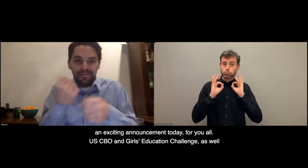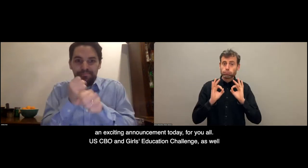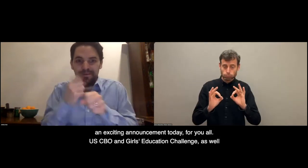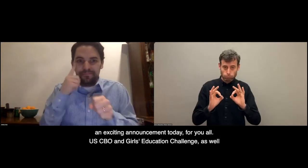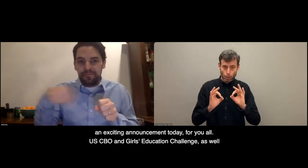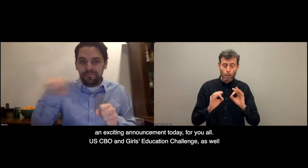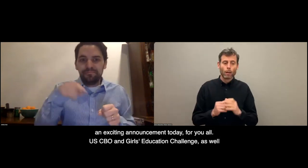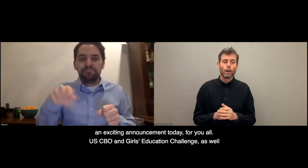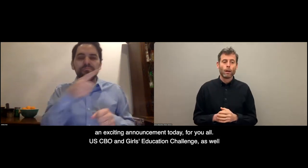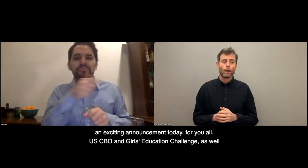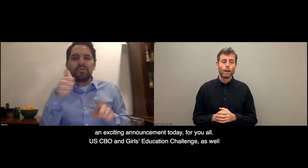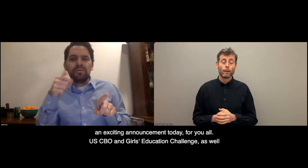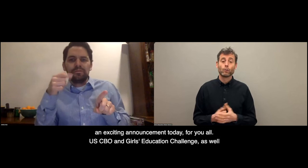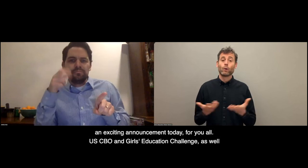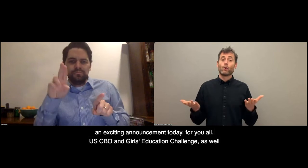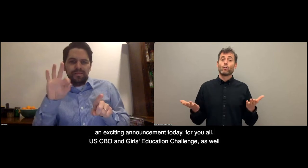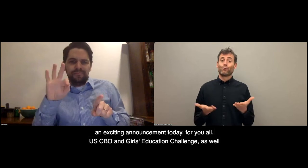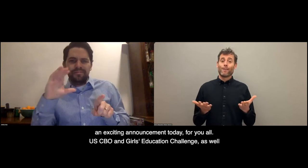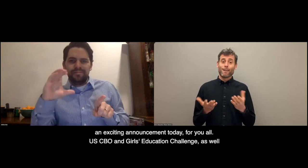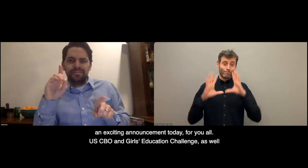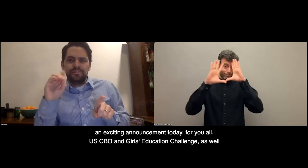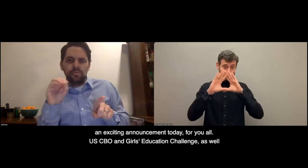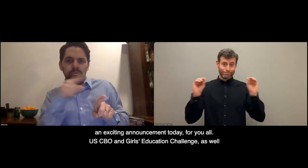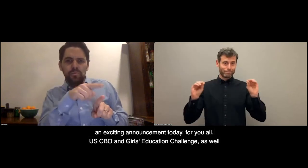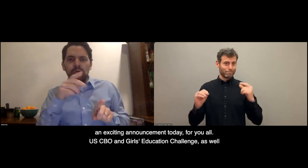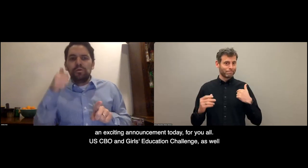an exciting announcement today for you all.